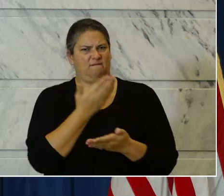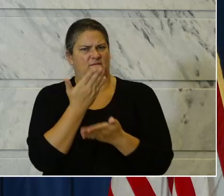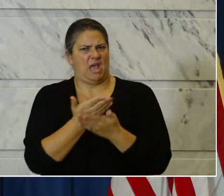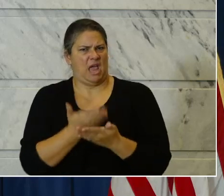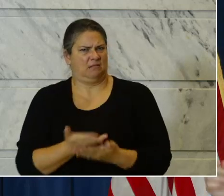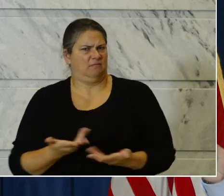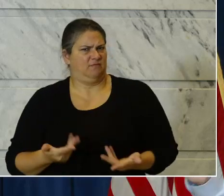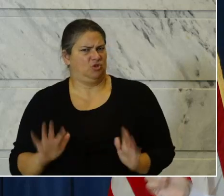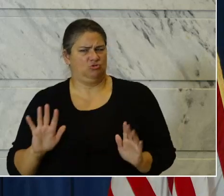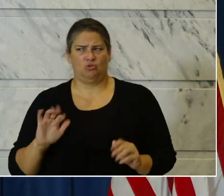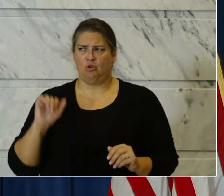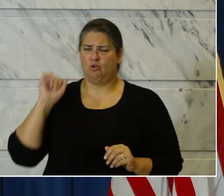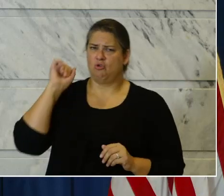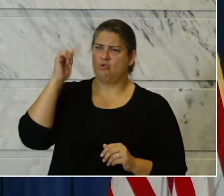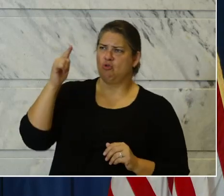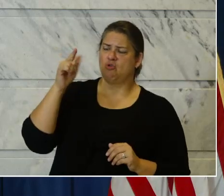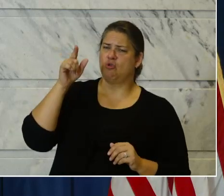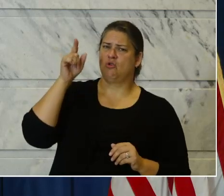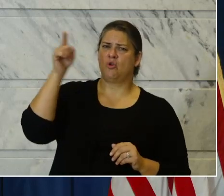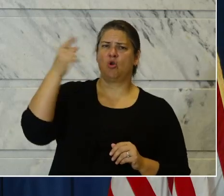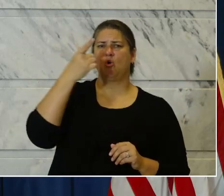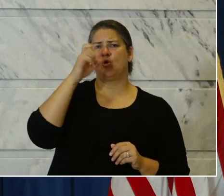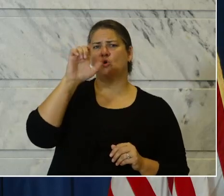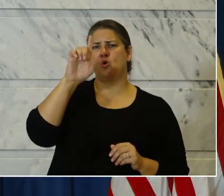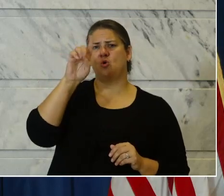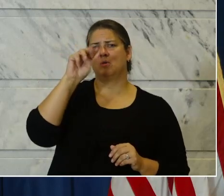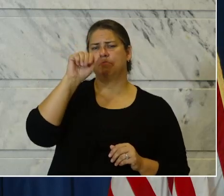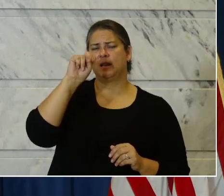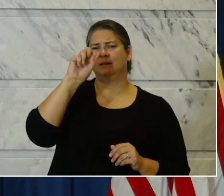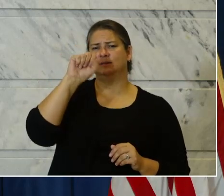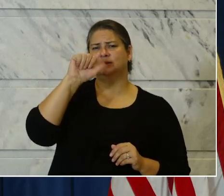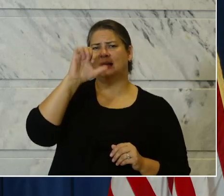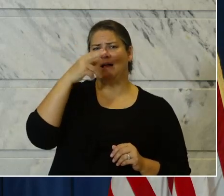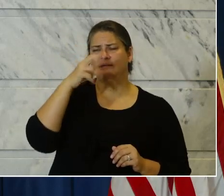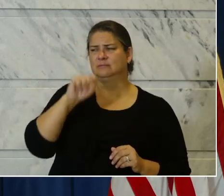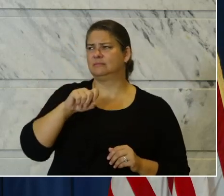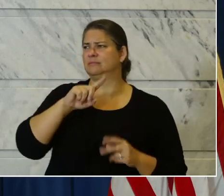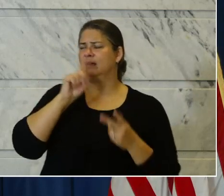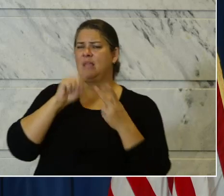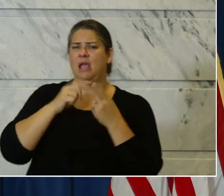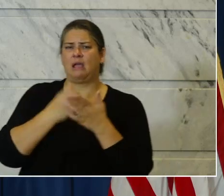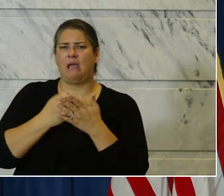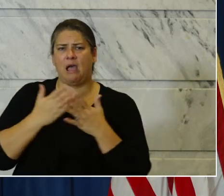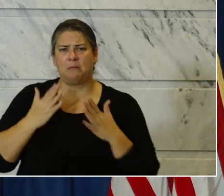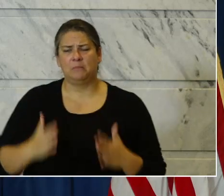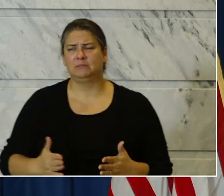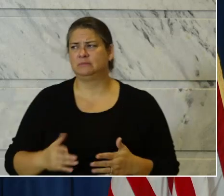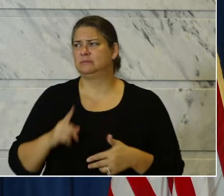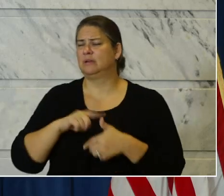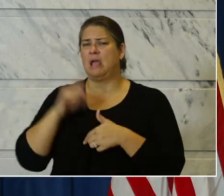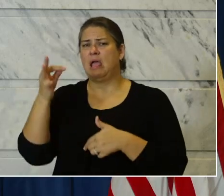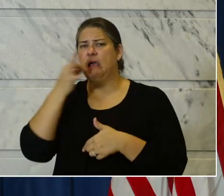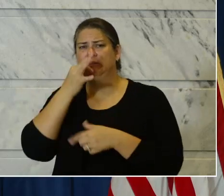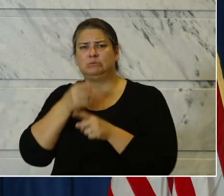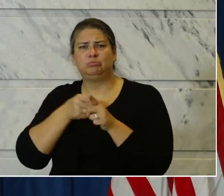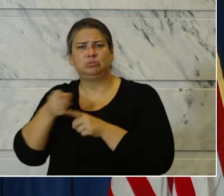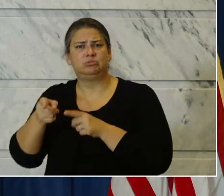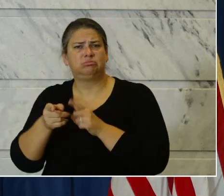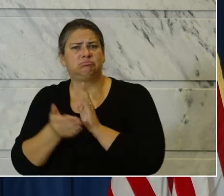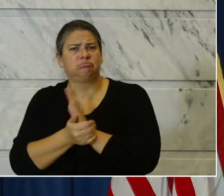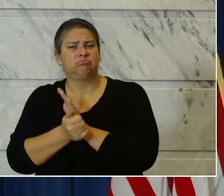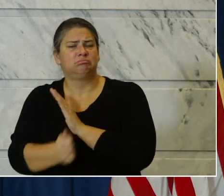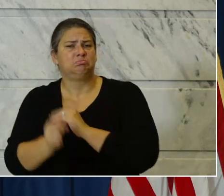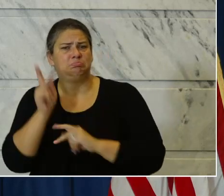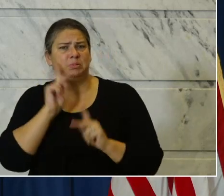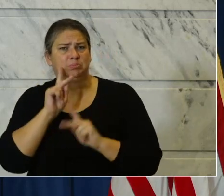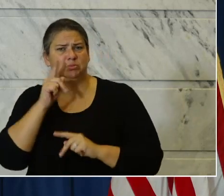out there agrees. Goldman Sachs talked about it with wearing masks earlier. You know, when every expert says the same thing, it's a fact, not